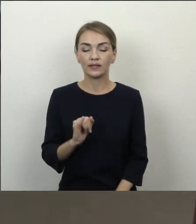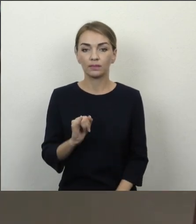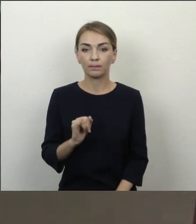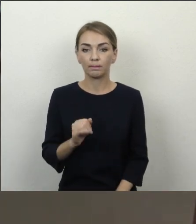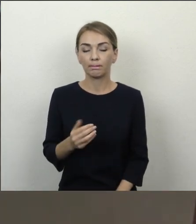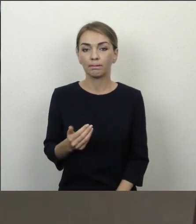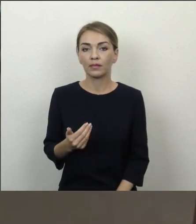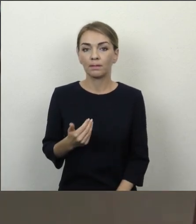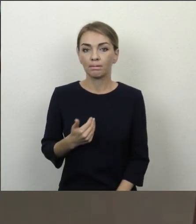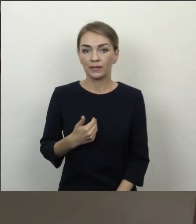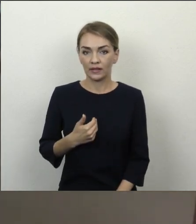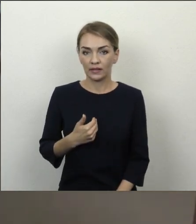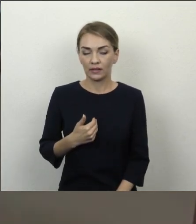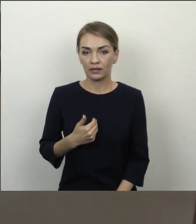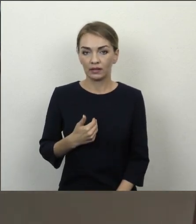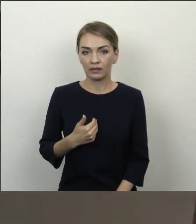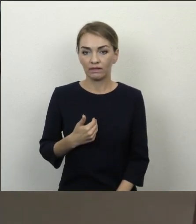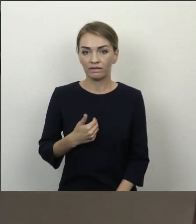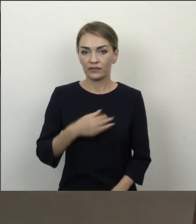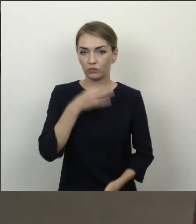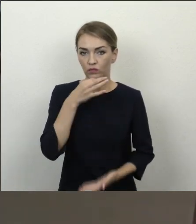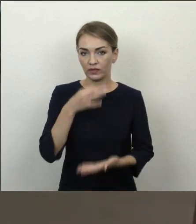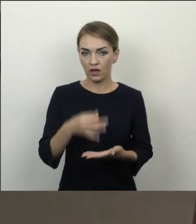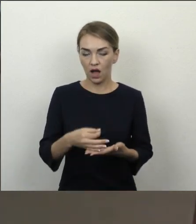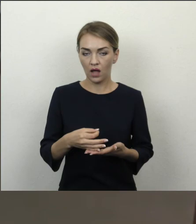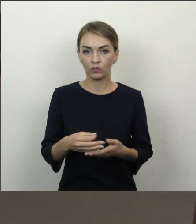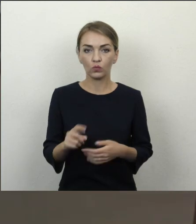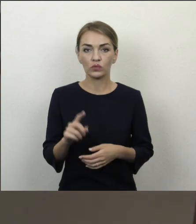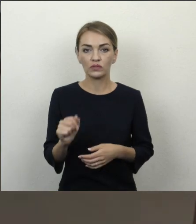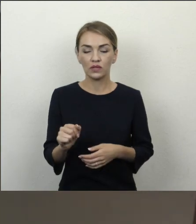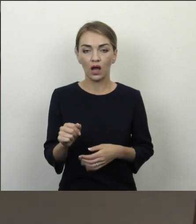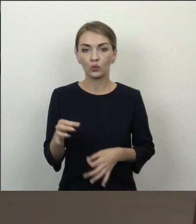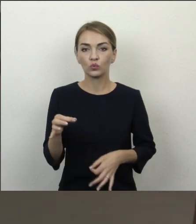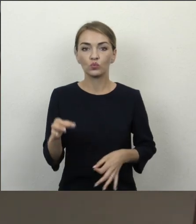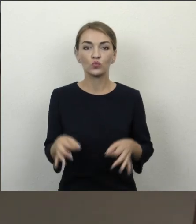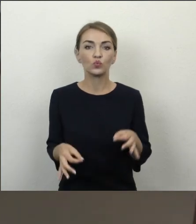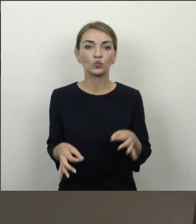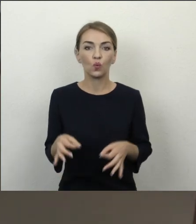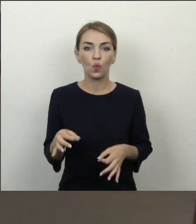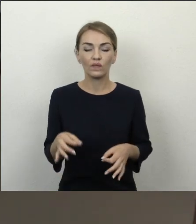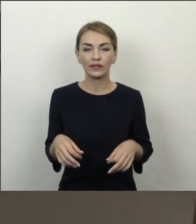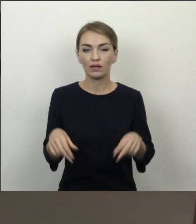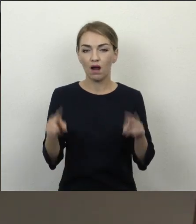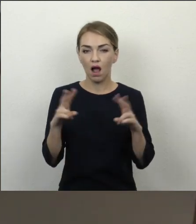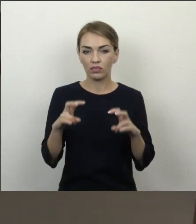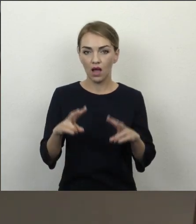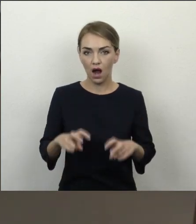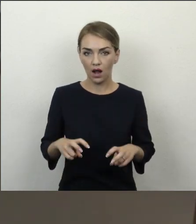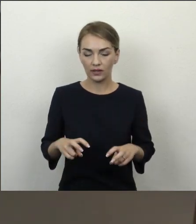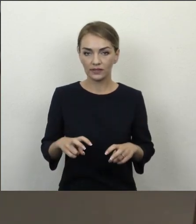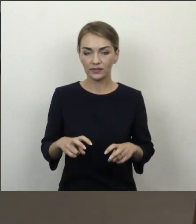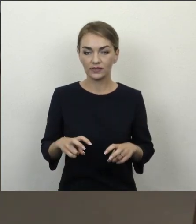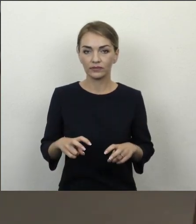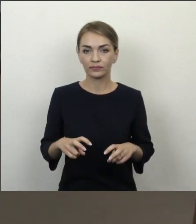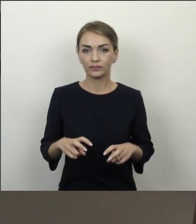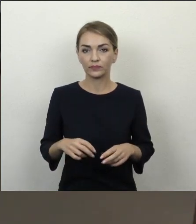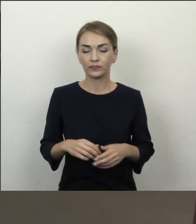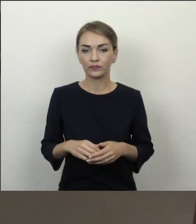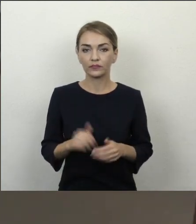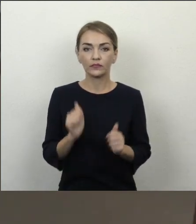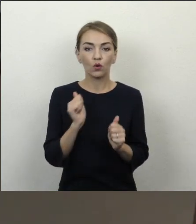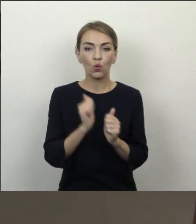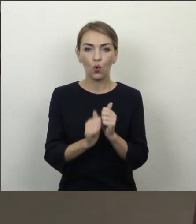for judicial review of this situation and share the